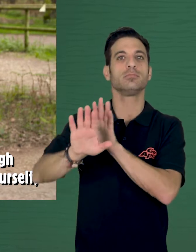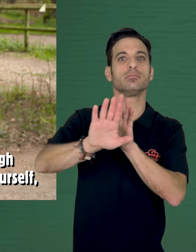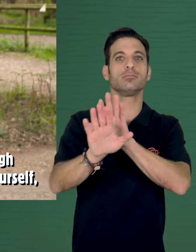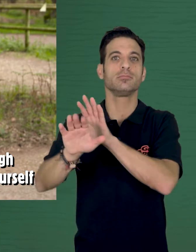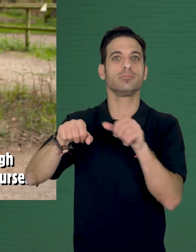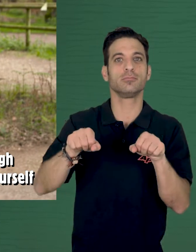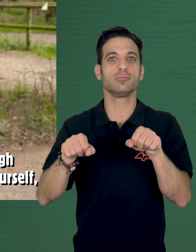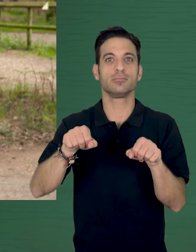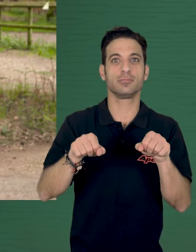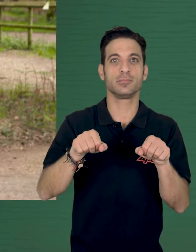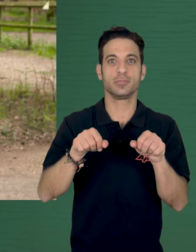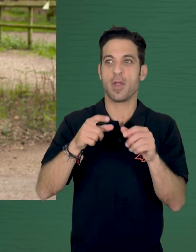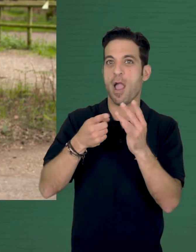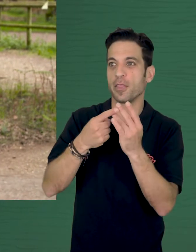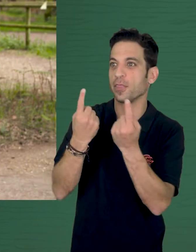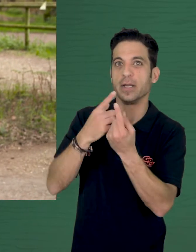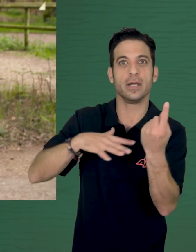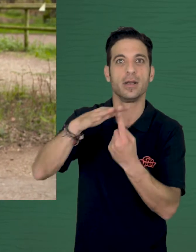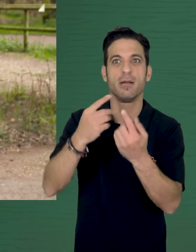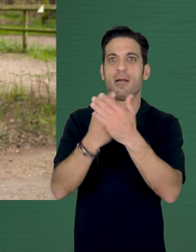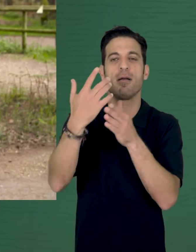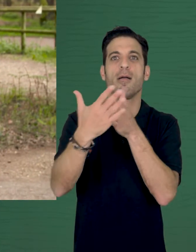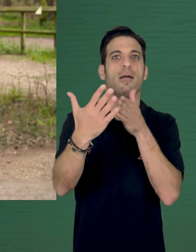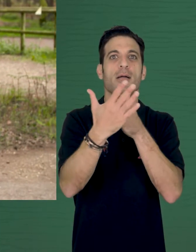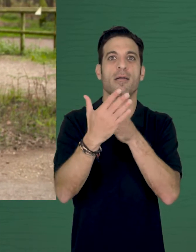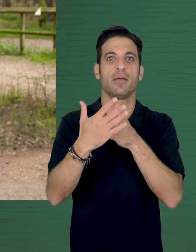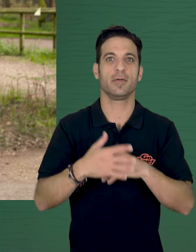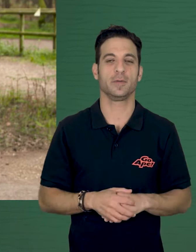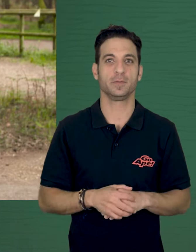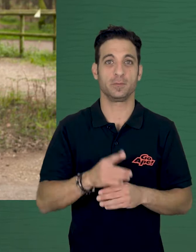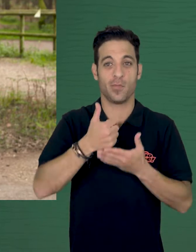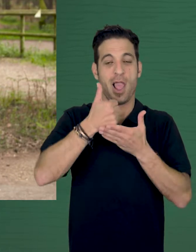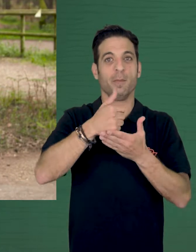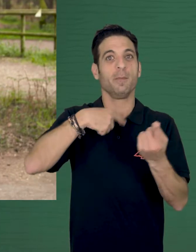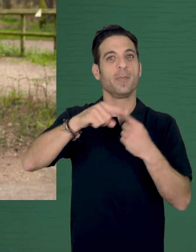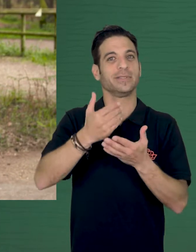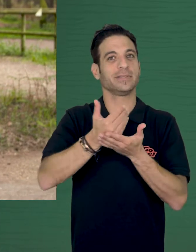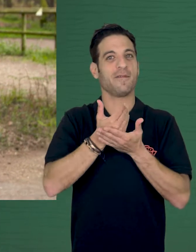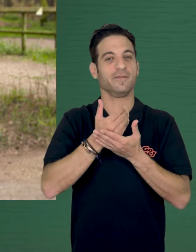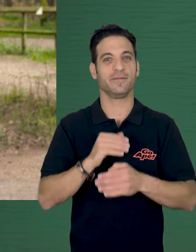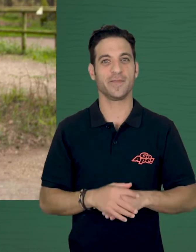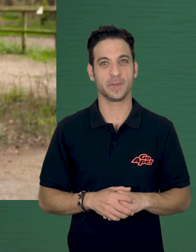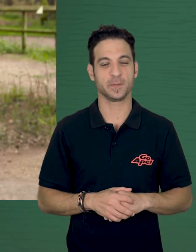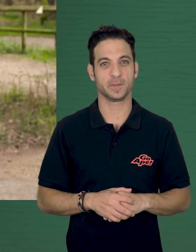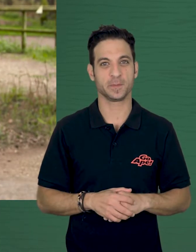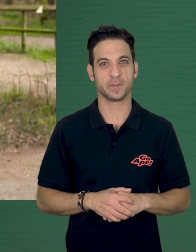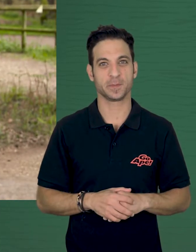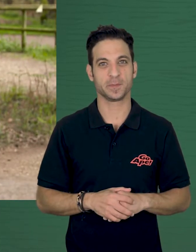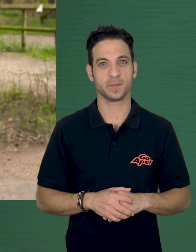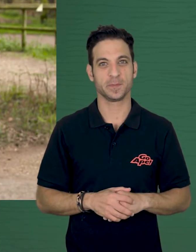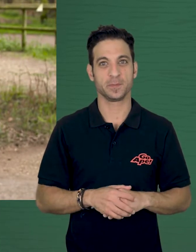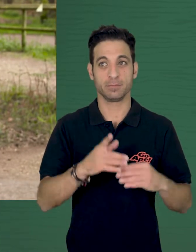distance between yourself, other Segway riders, obstacles and forest users. That's going to help keep you and everyone around you nice and